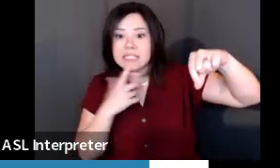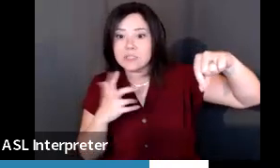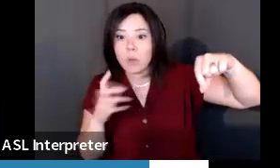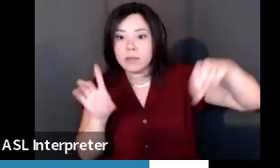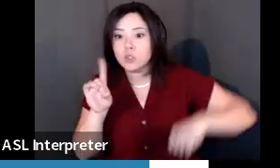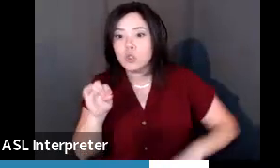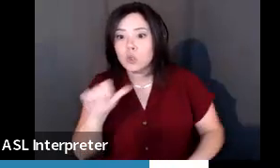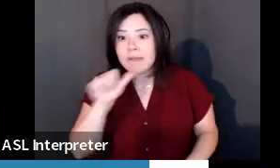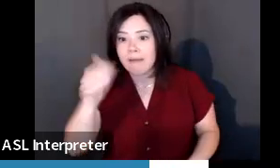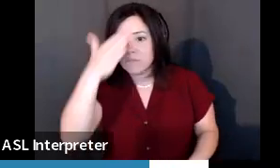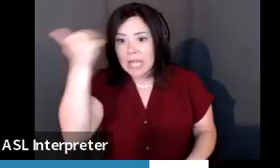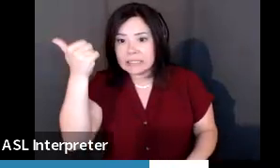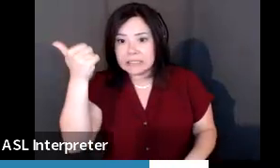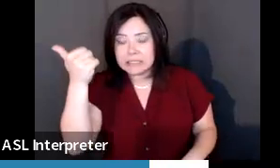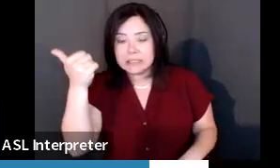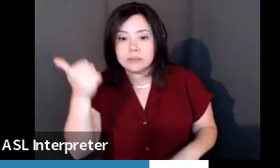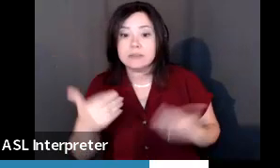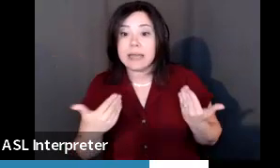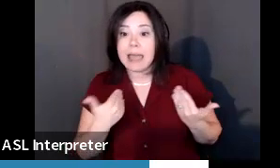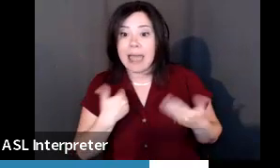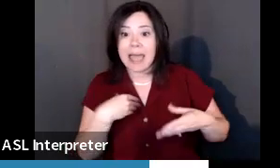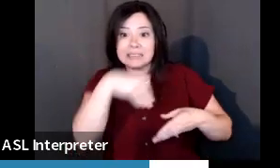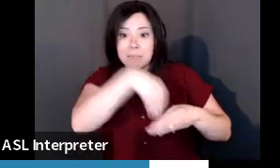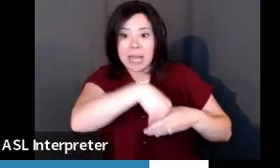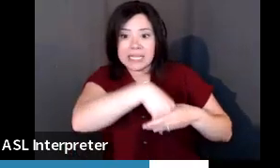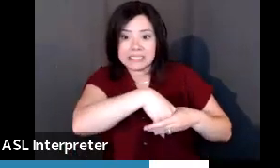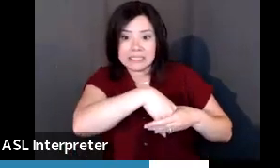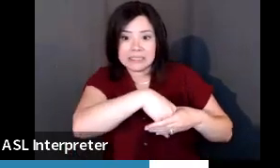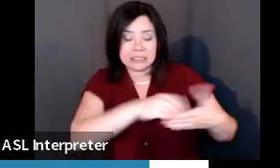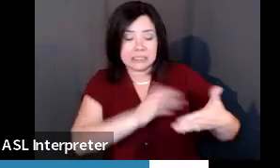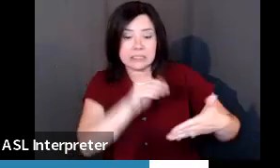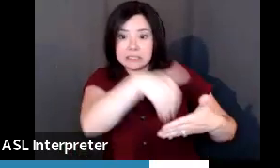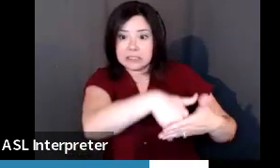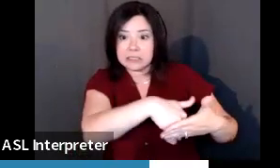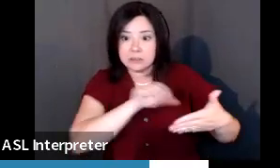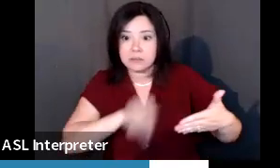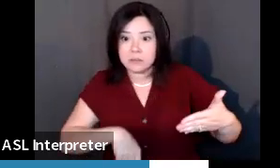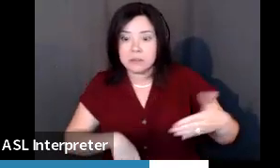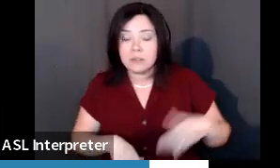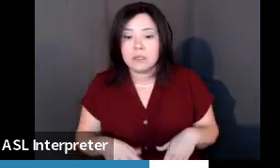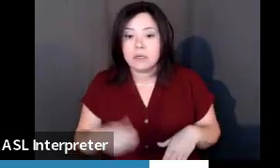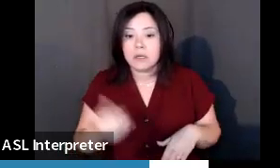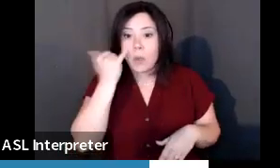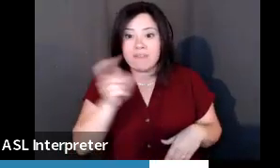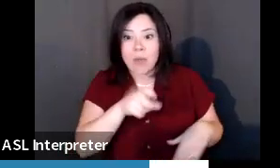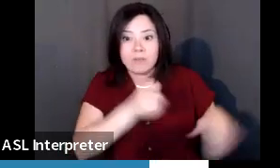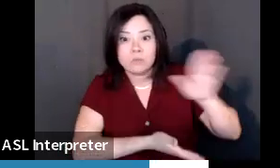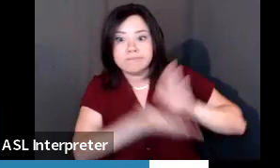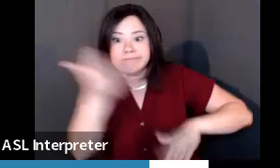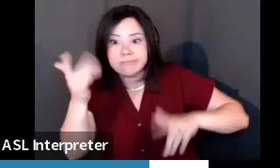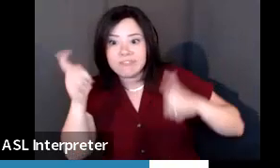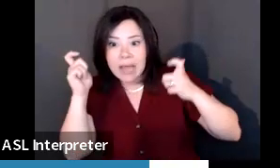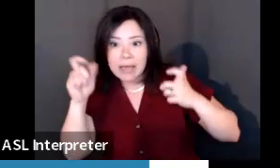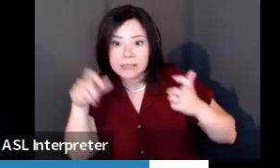forget." But it has pockets built in. So if you're having to run out the door, or if